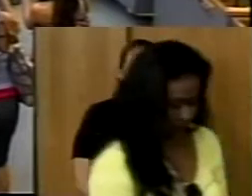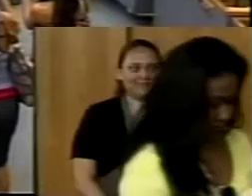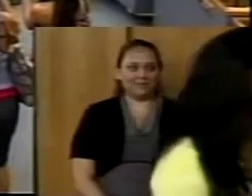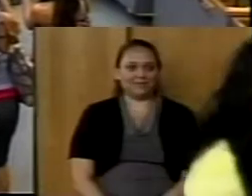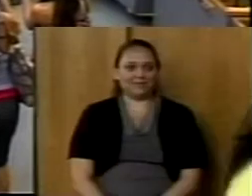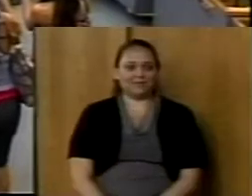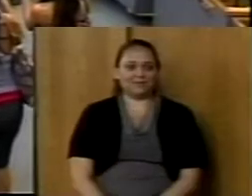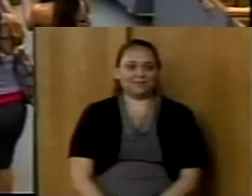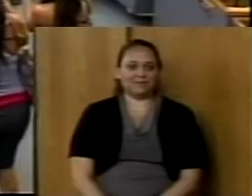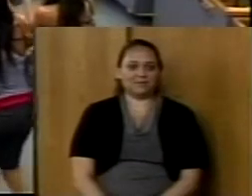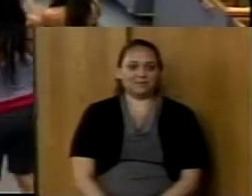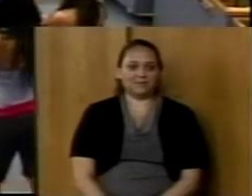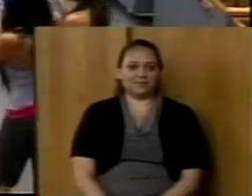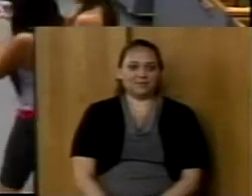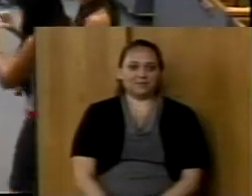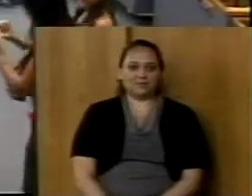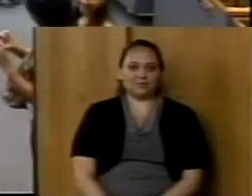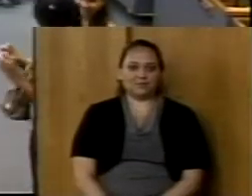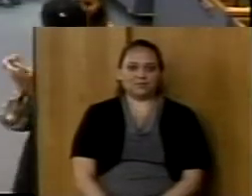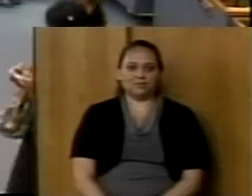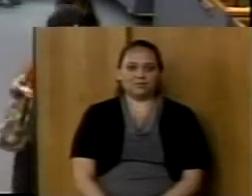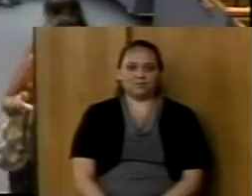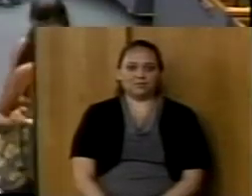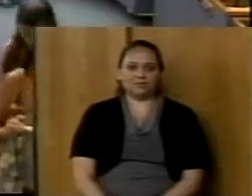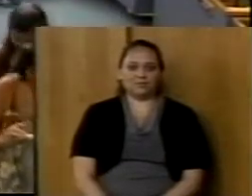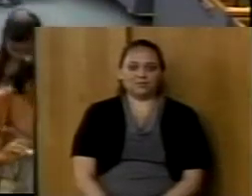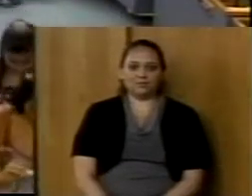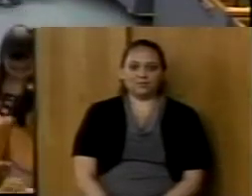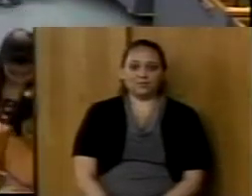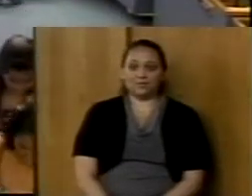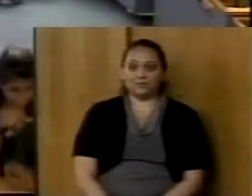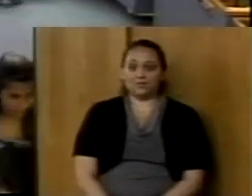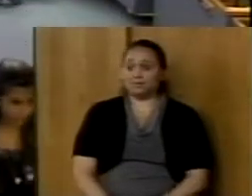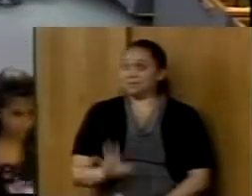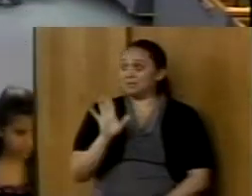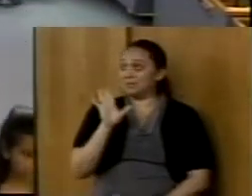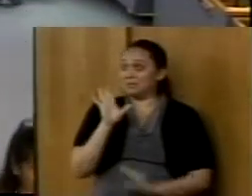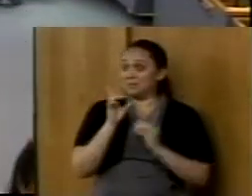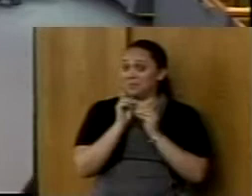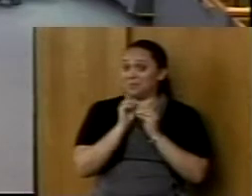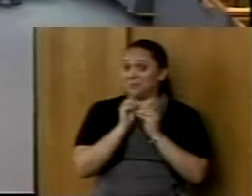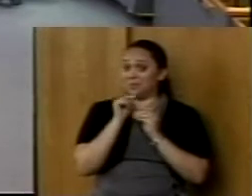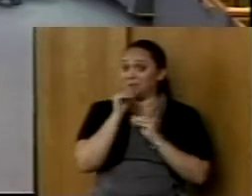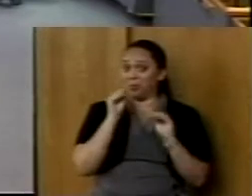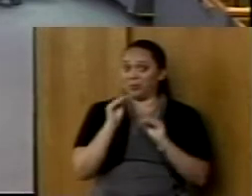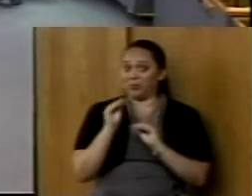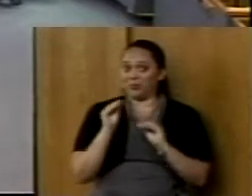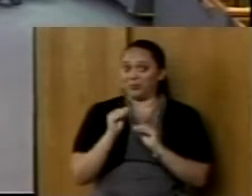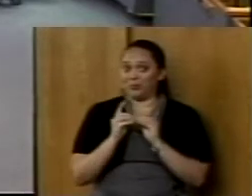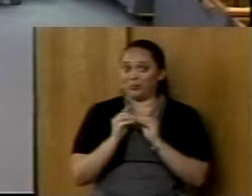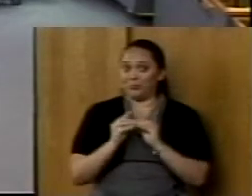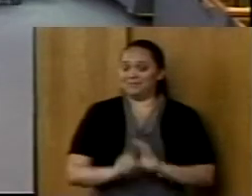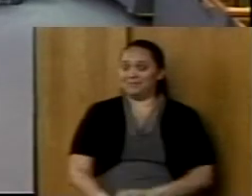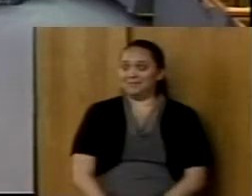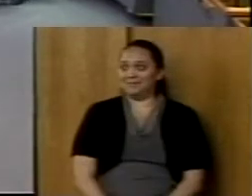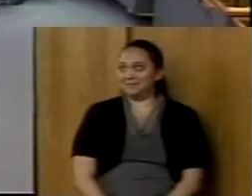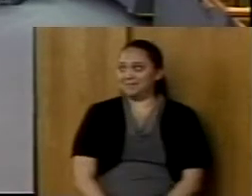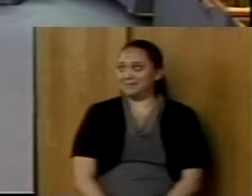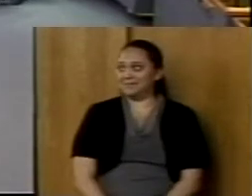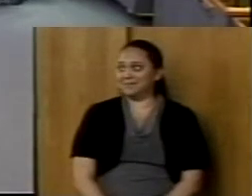Y'all are more popular than Justin Bieber. One more. Don't move. Don't move. Don't move.